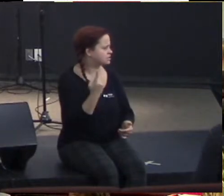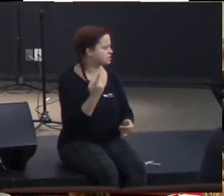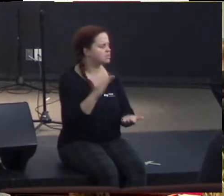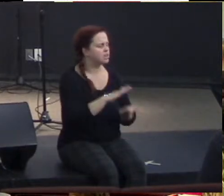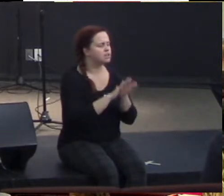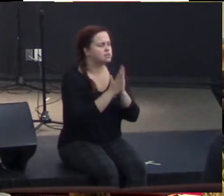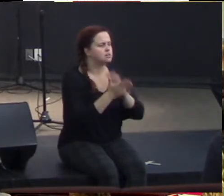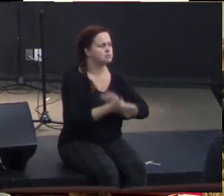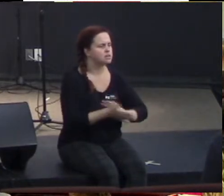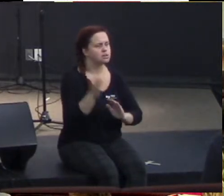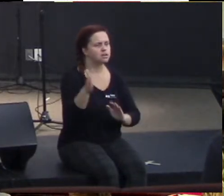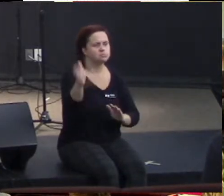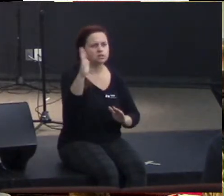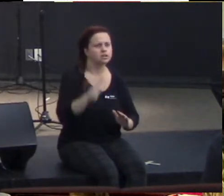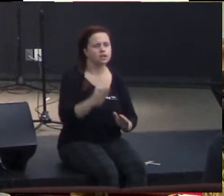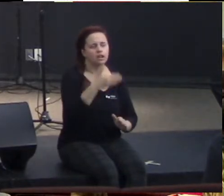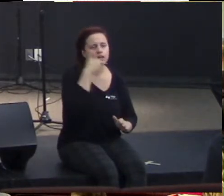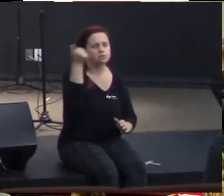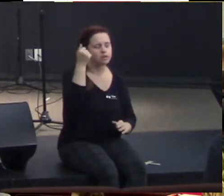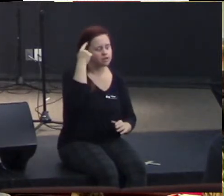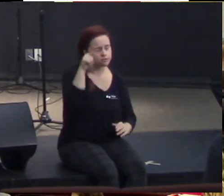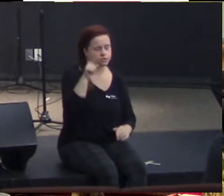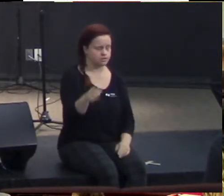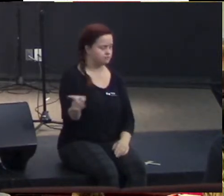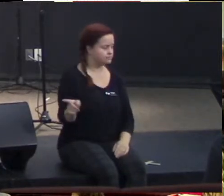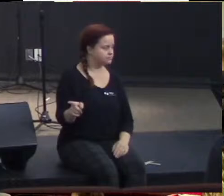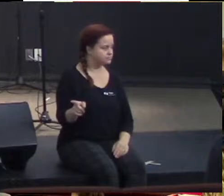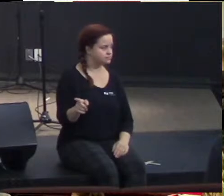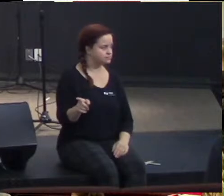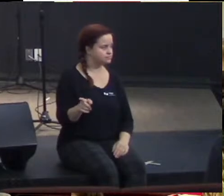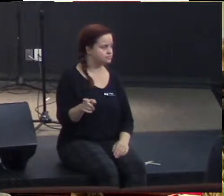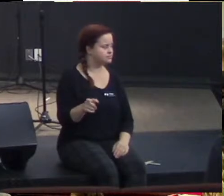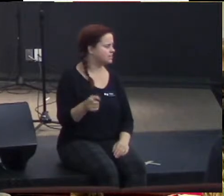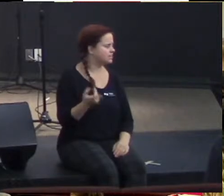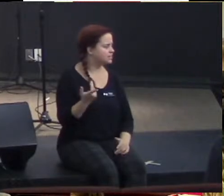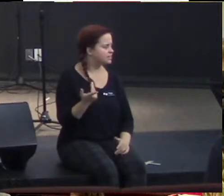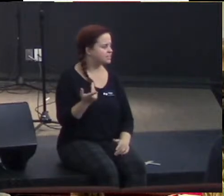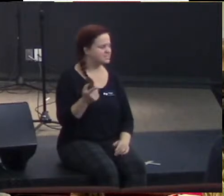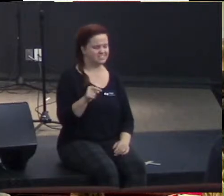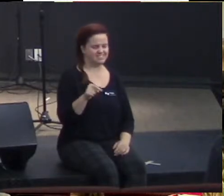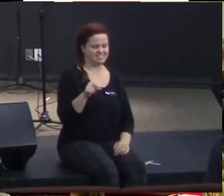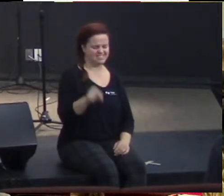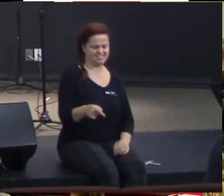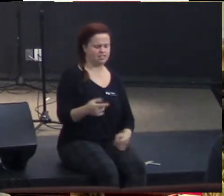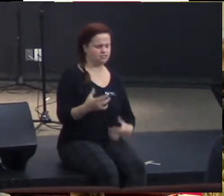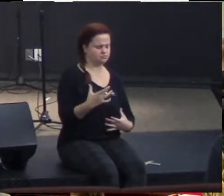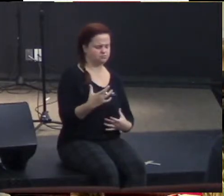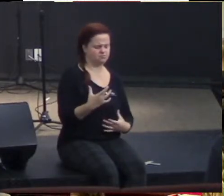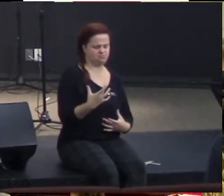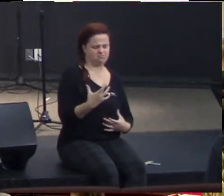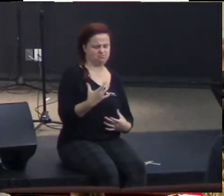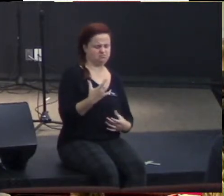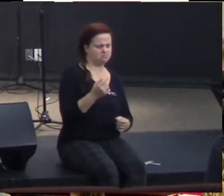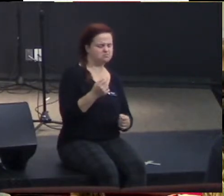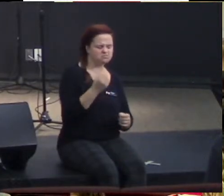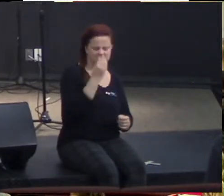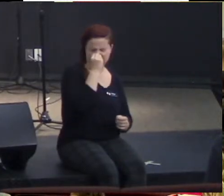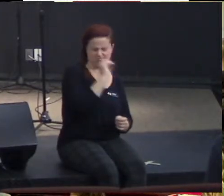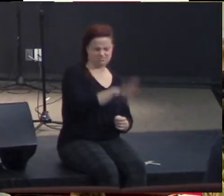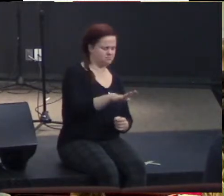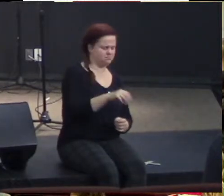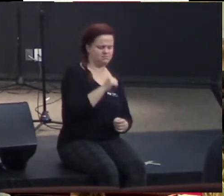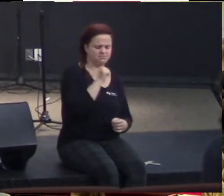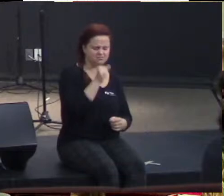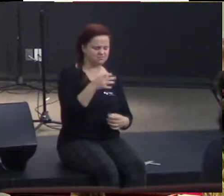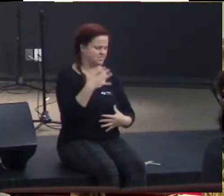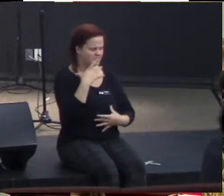for them to know God's best for them. It's just this kind of disinterested, uncaring place